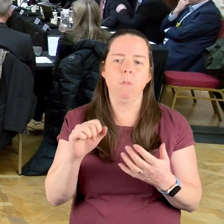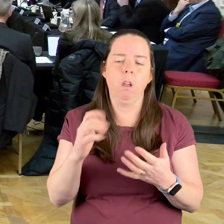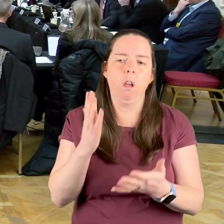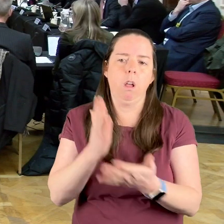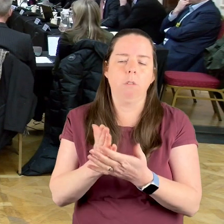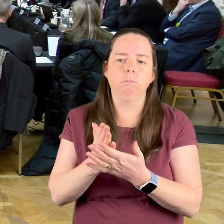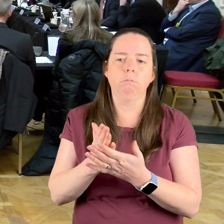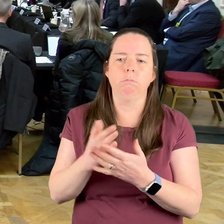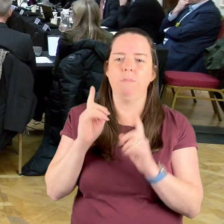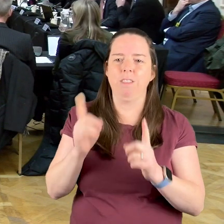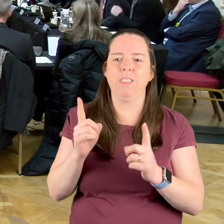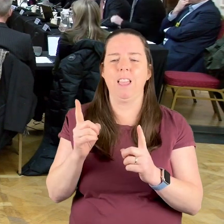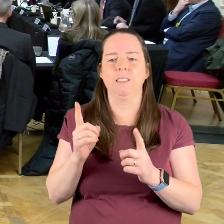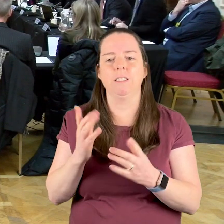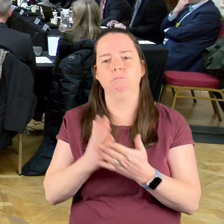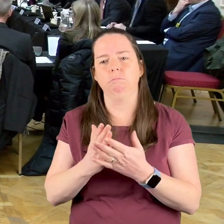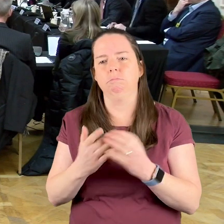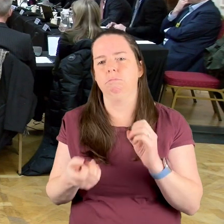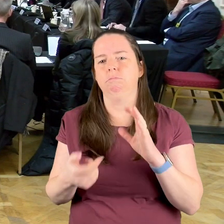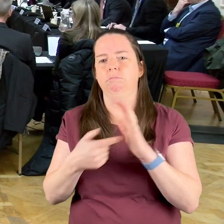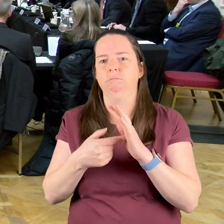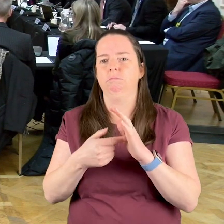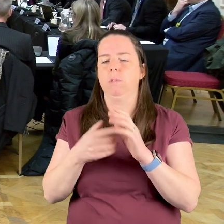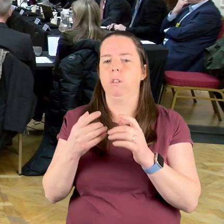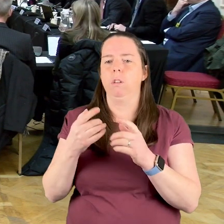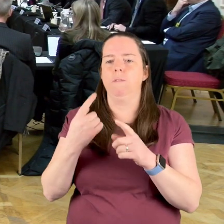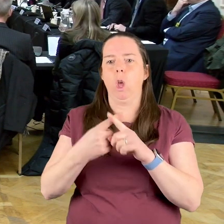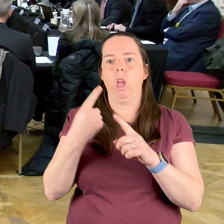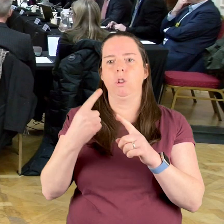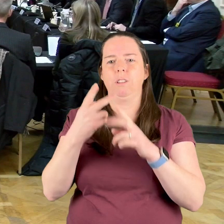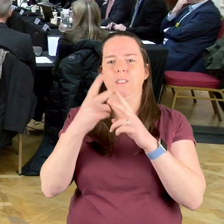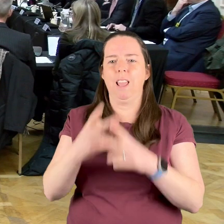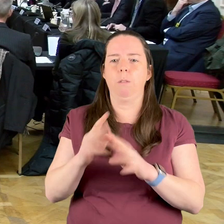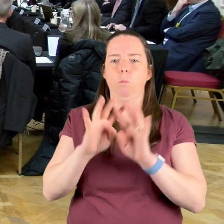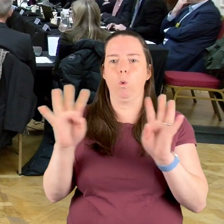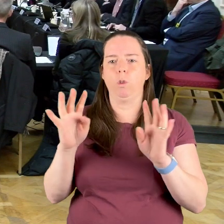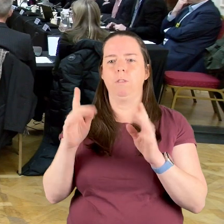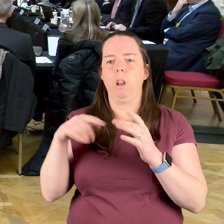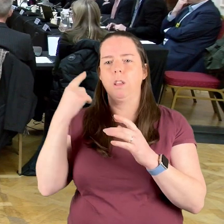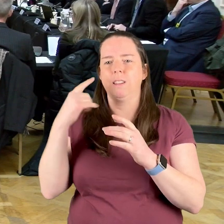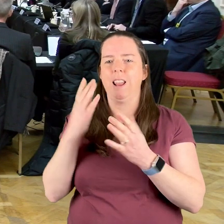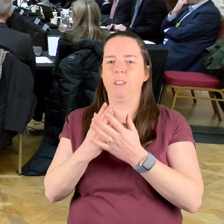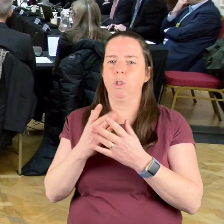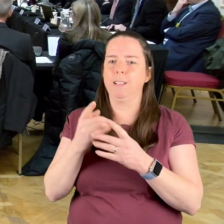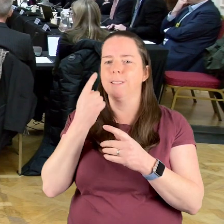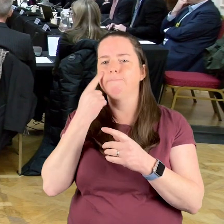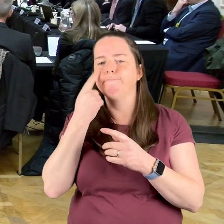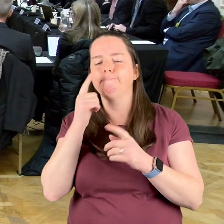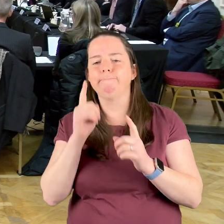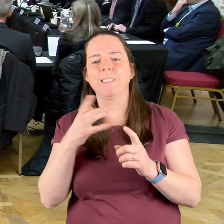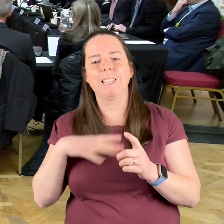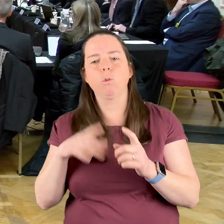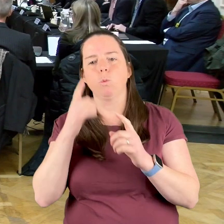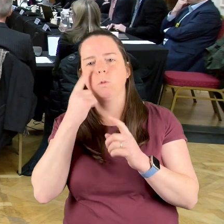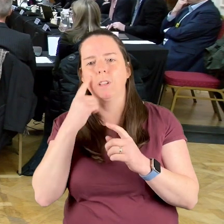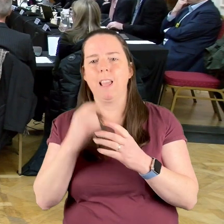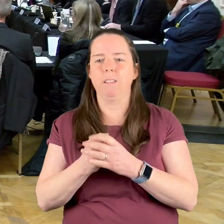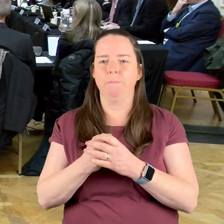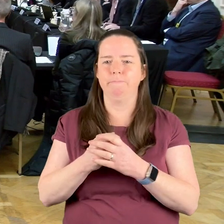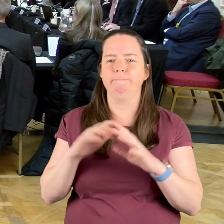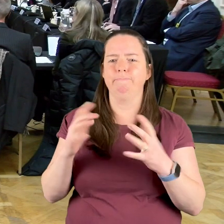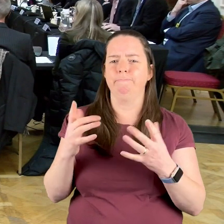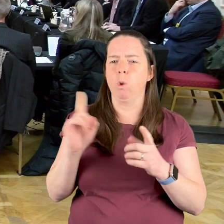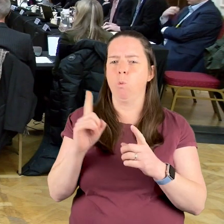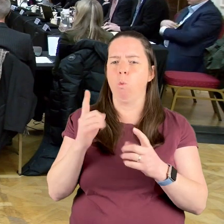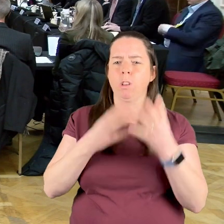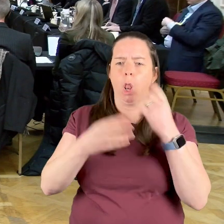that's a key thing that the Urgent Emergency Care Board for London actually needs to look at, as well as the South West London one, is what is the learning and